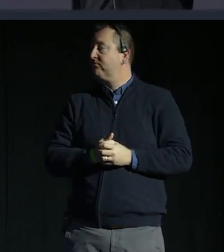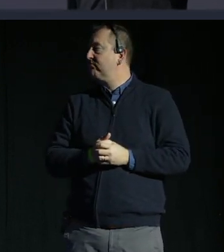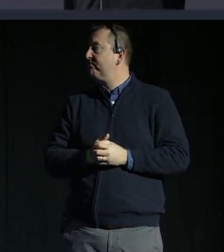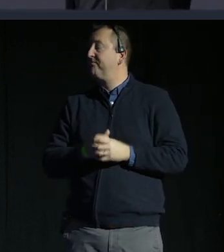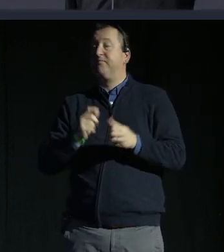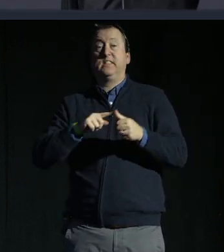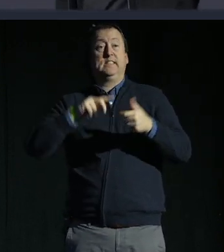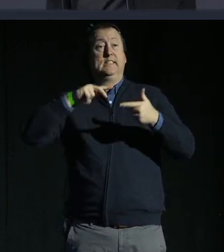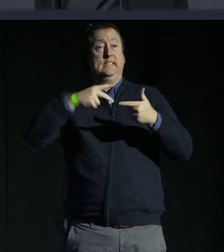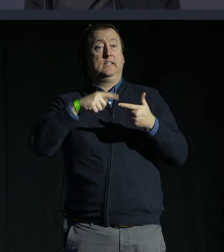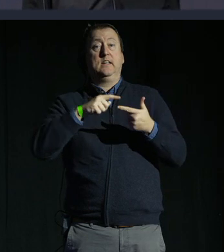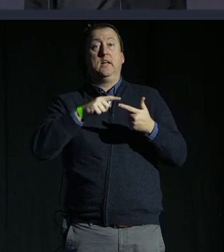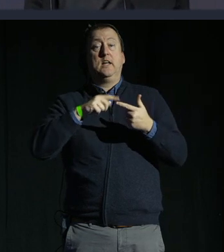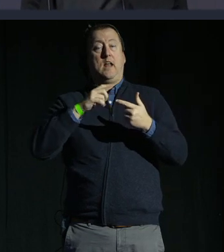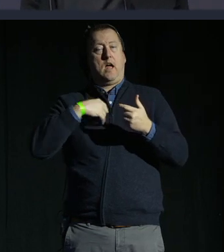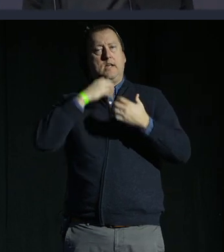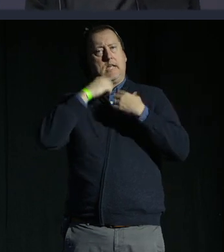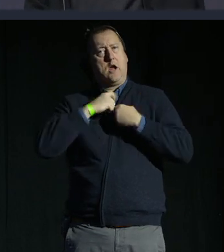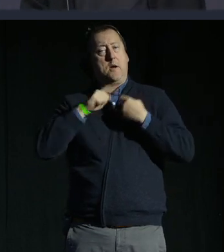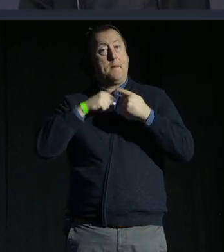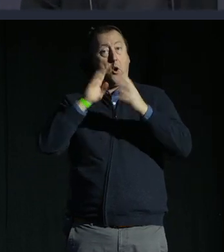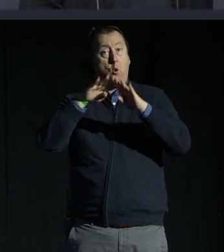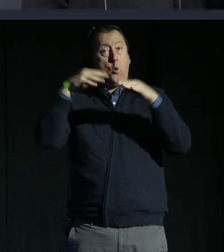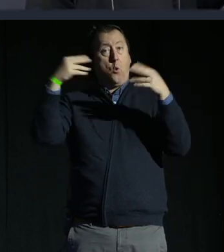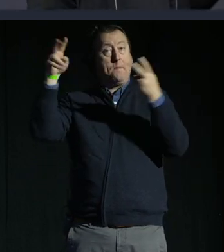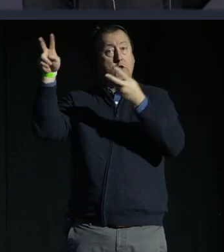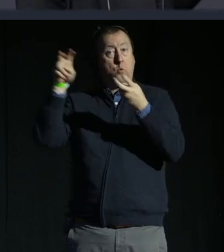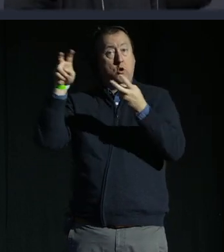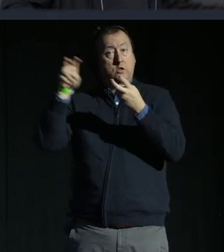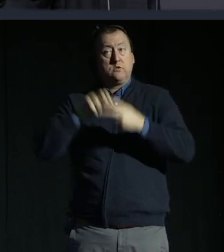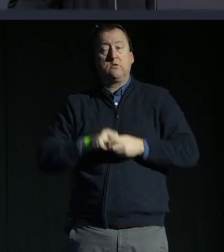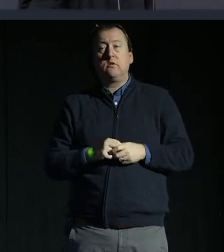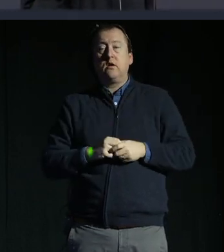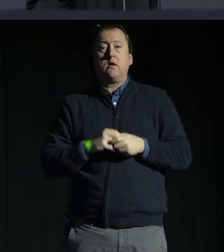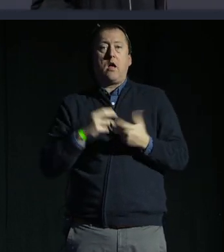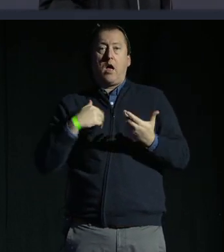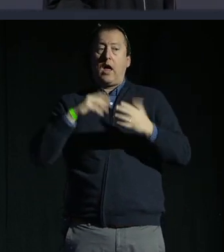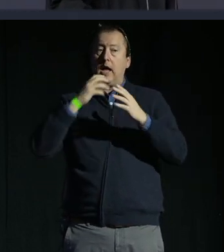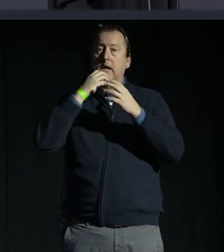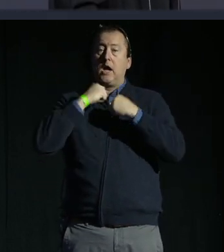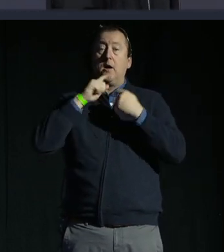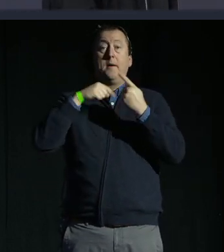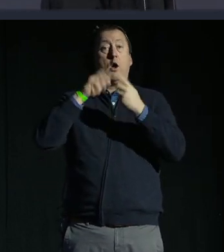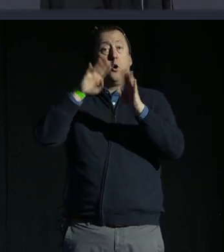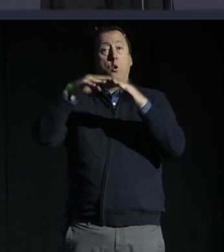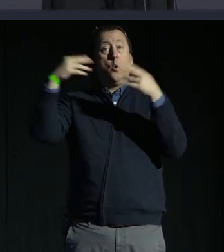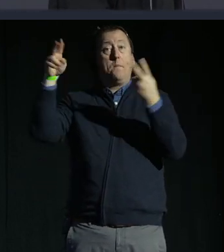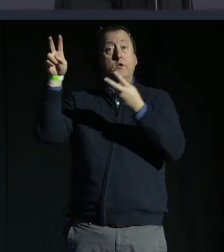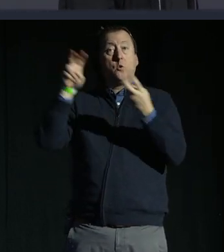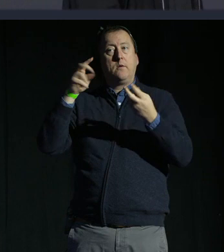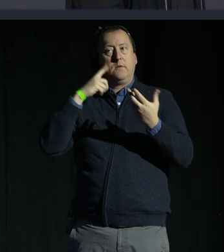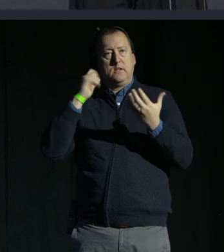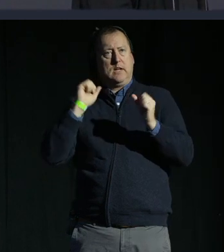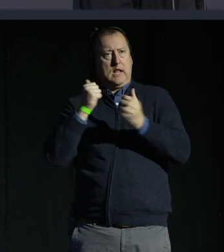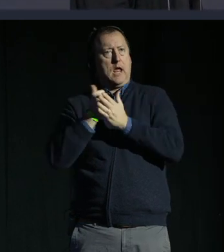Second, I care about open source. I care about open source as a way to drive standardization.